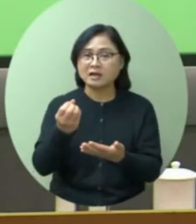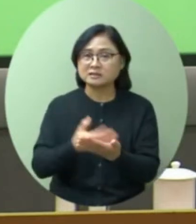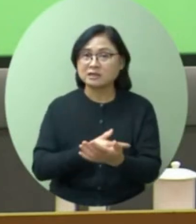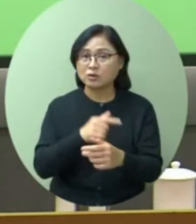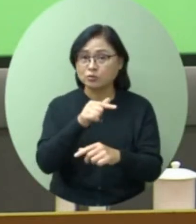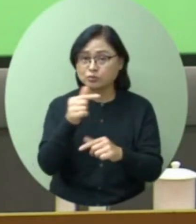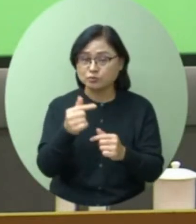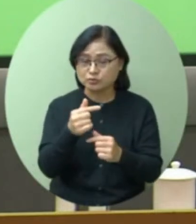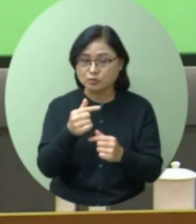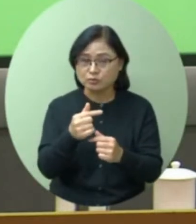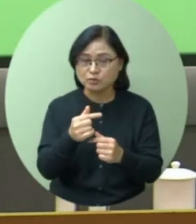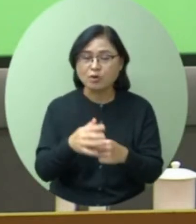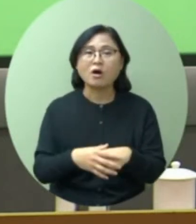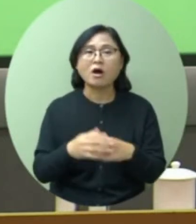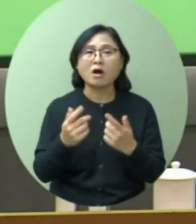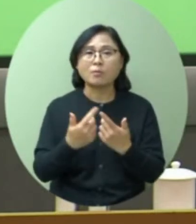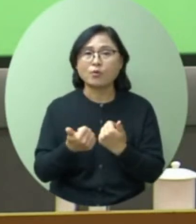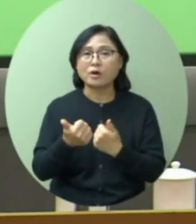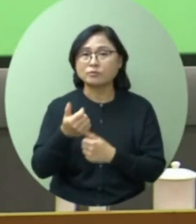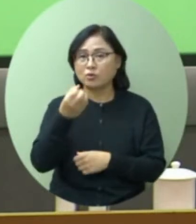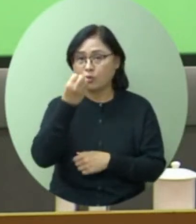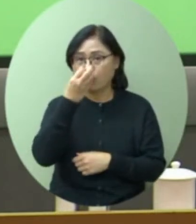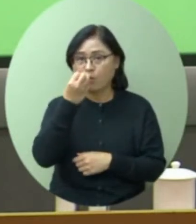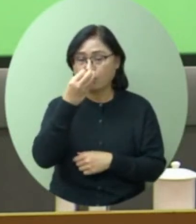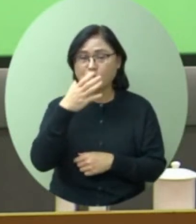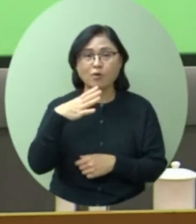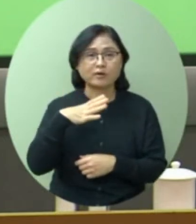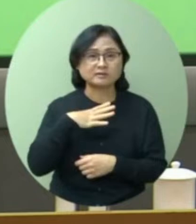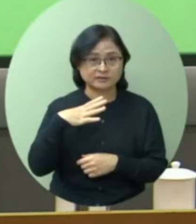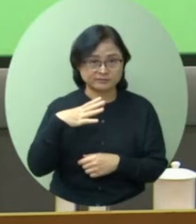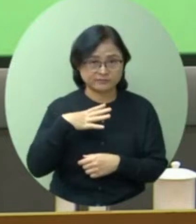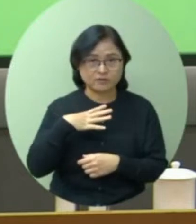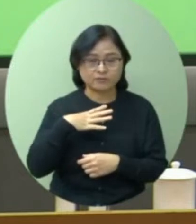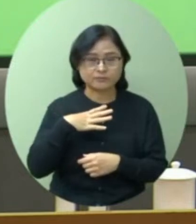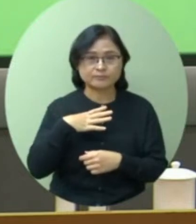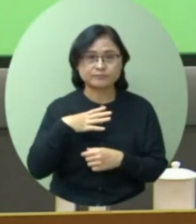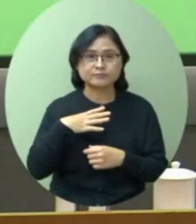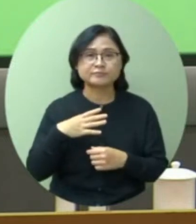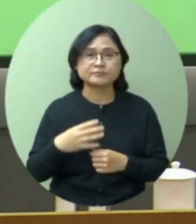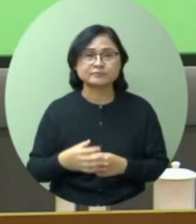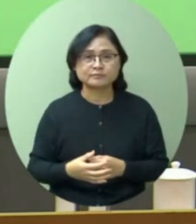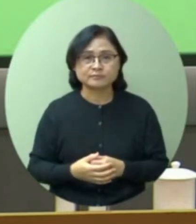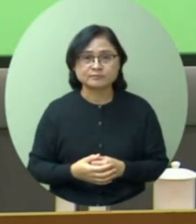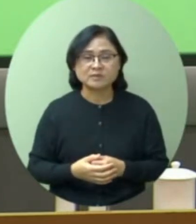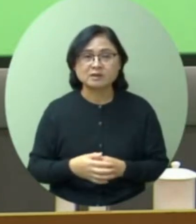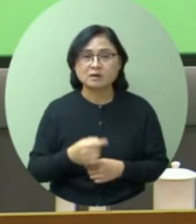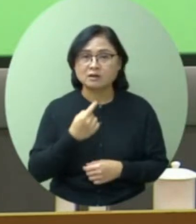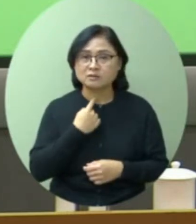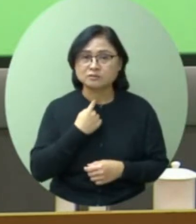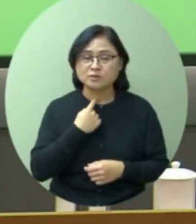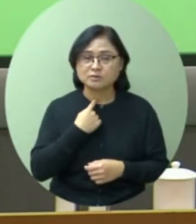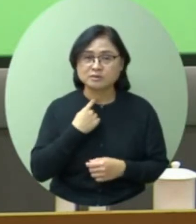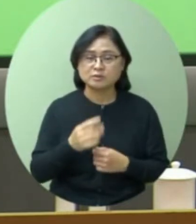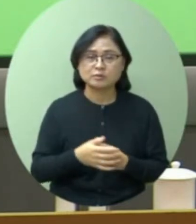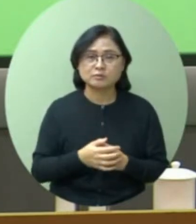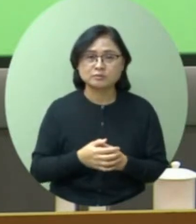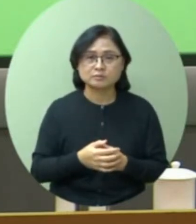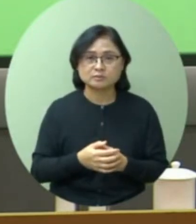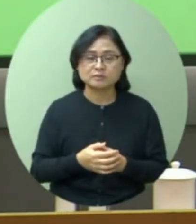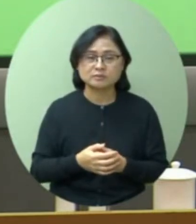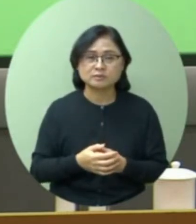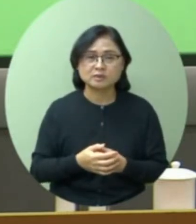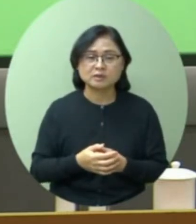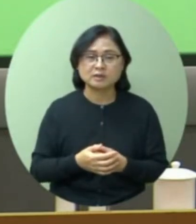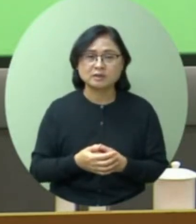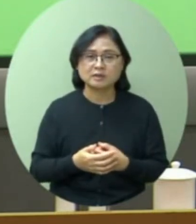takes everybody's efforts who are in these 3 systems to think of what they should do. They reform